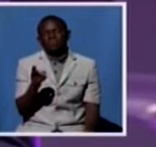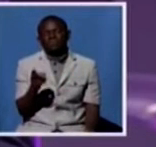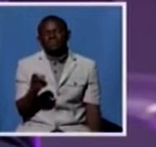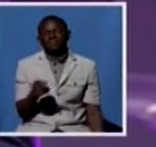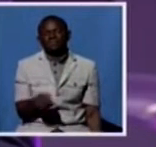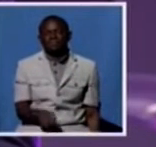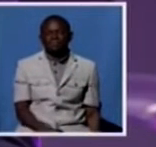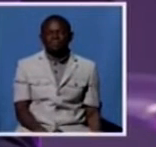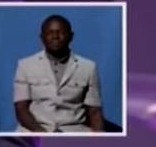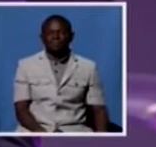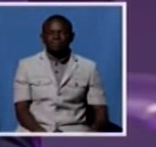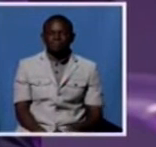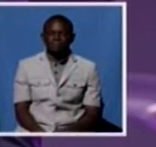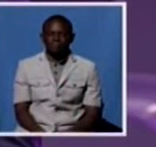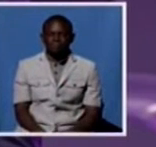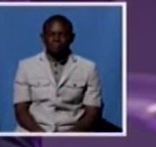Even the time when